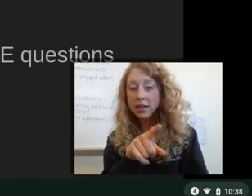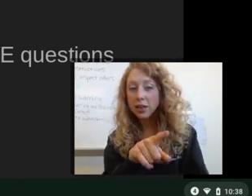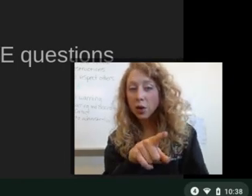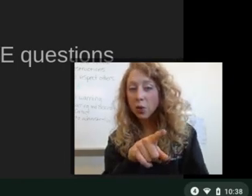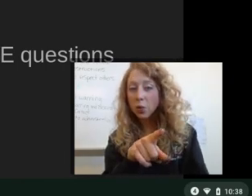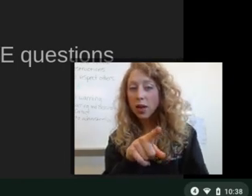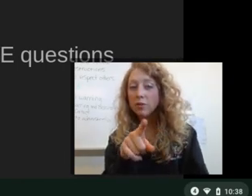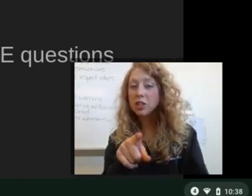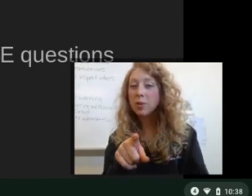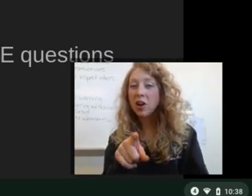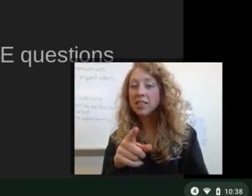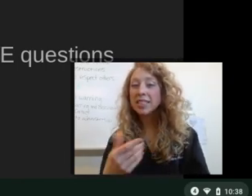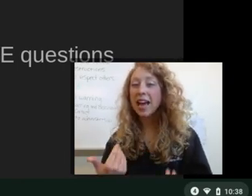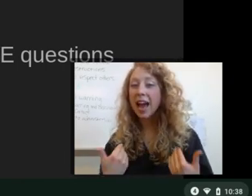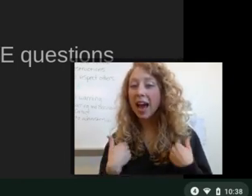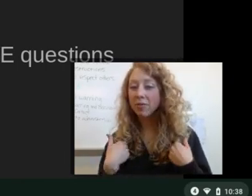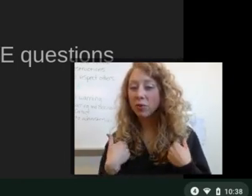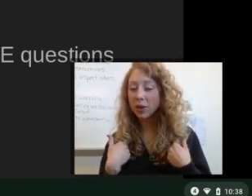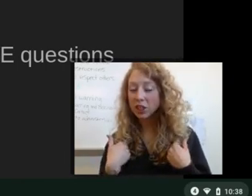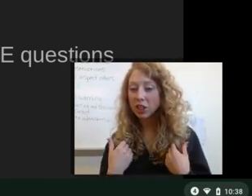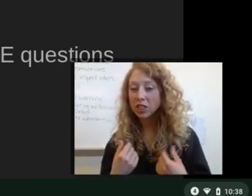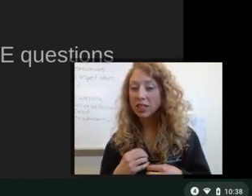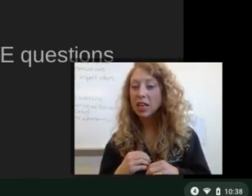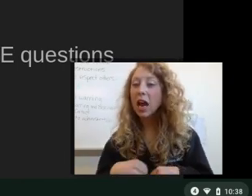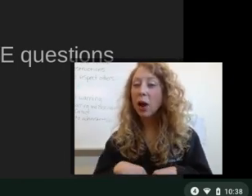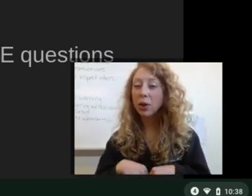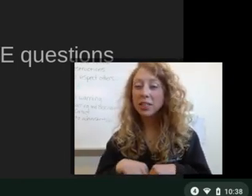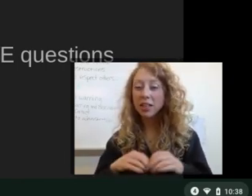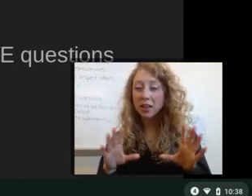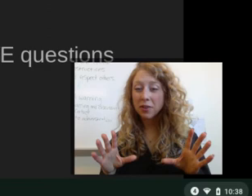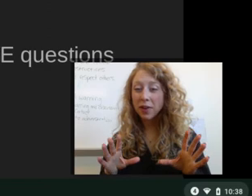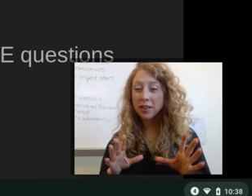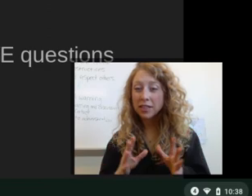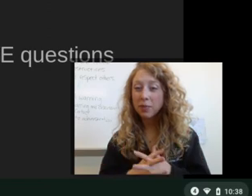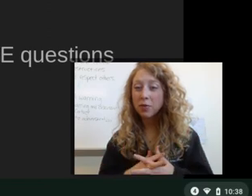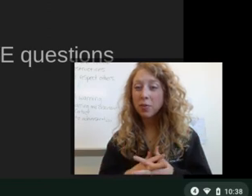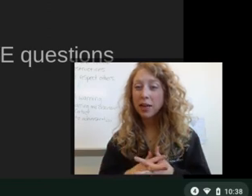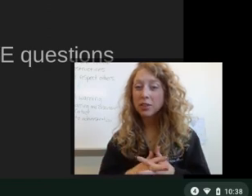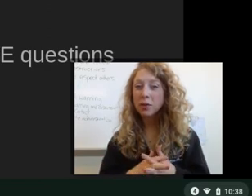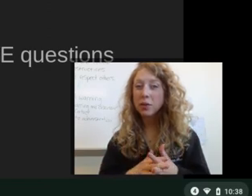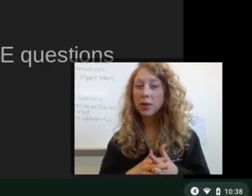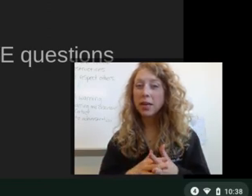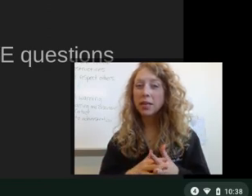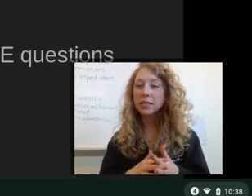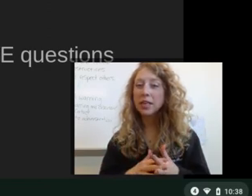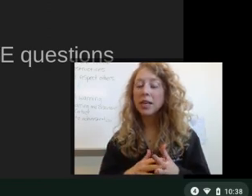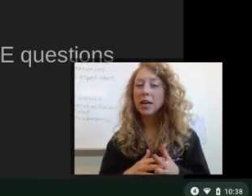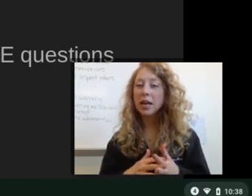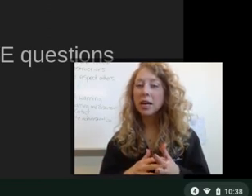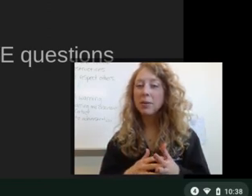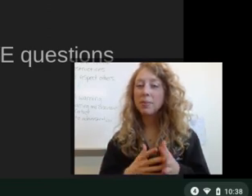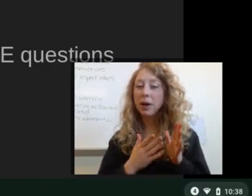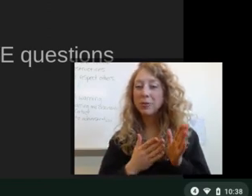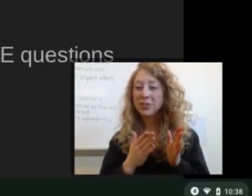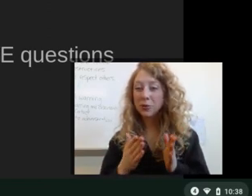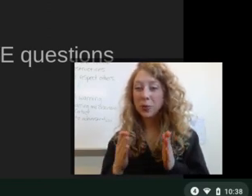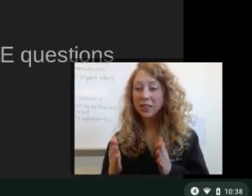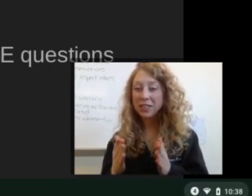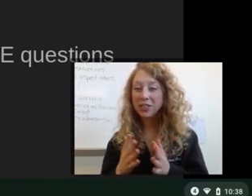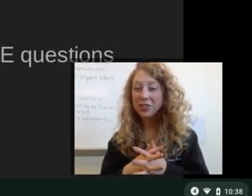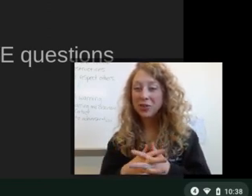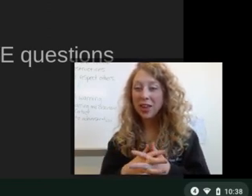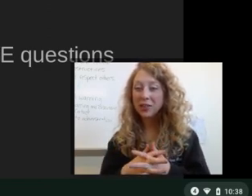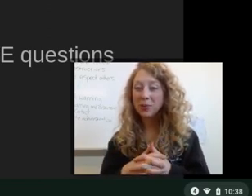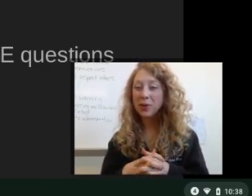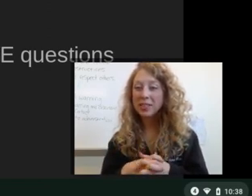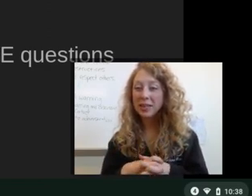None in response to have questions. I wanted to clarify this up from last week because I was wanting to